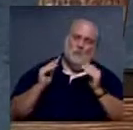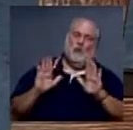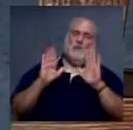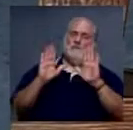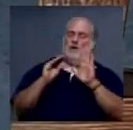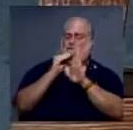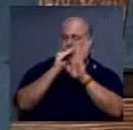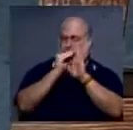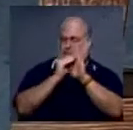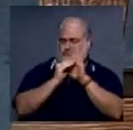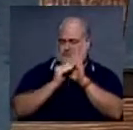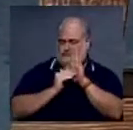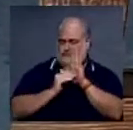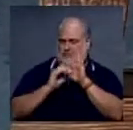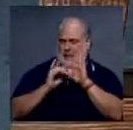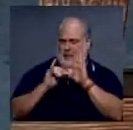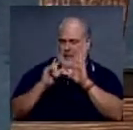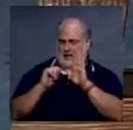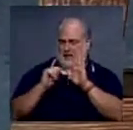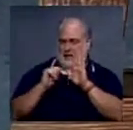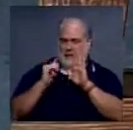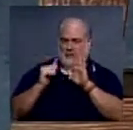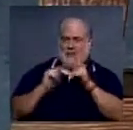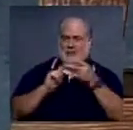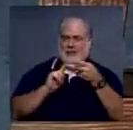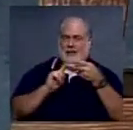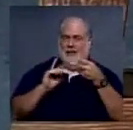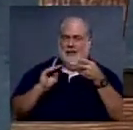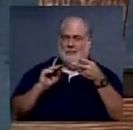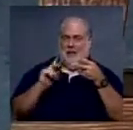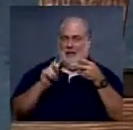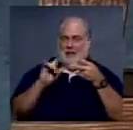clients. And then along comes Mandy,